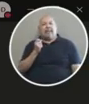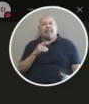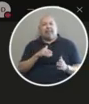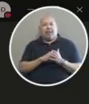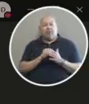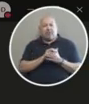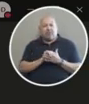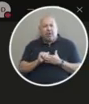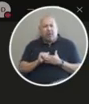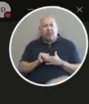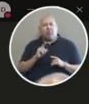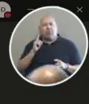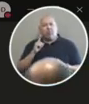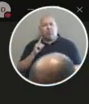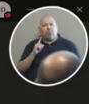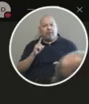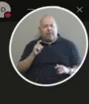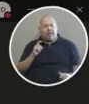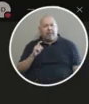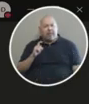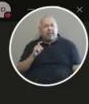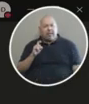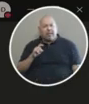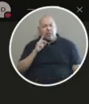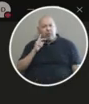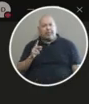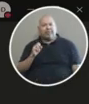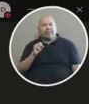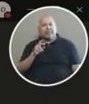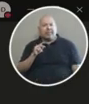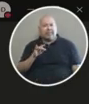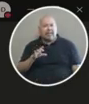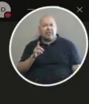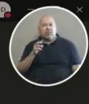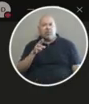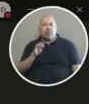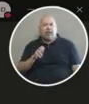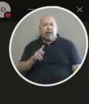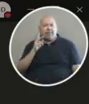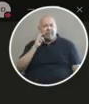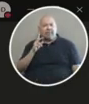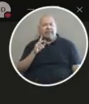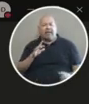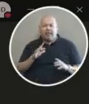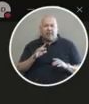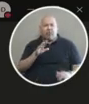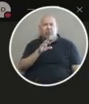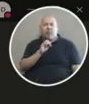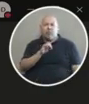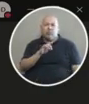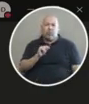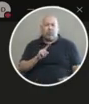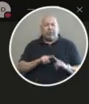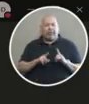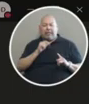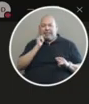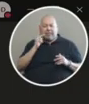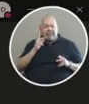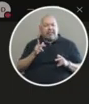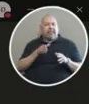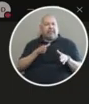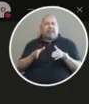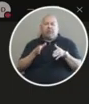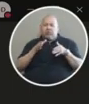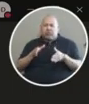$11,000. One needs only look out at Scenic Drive at the sea of roofs in disrepair to see the